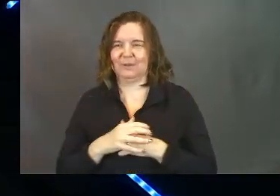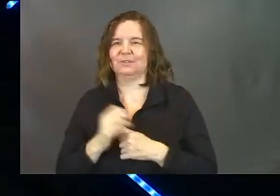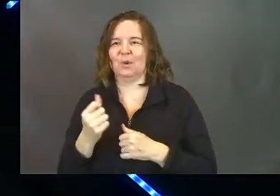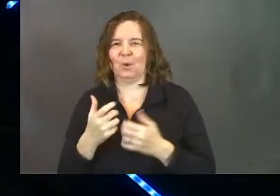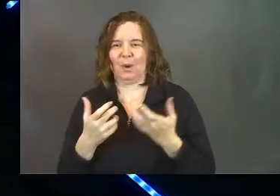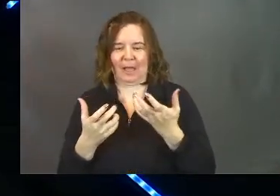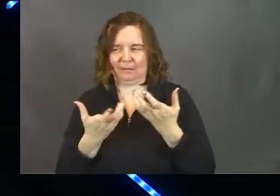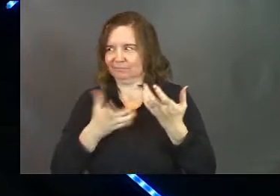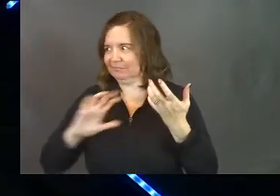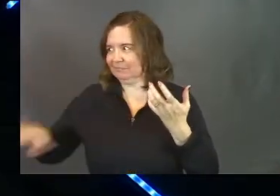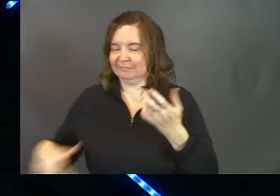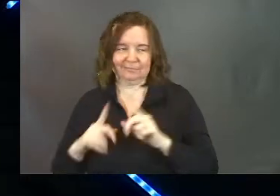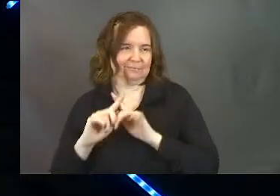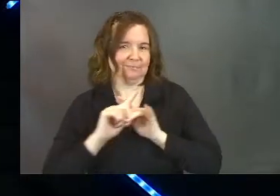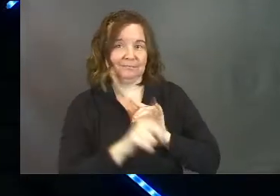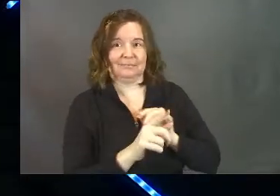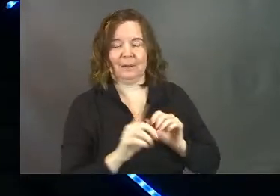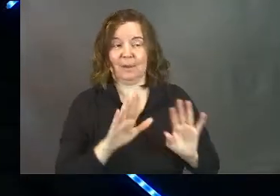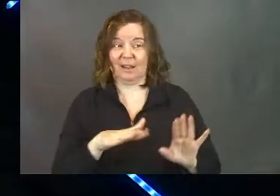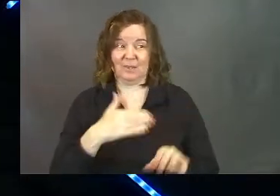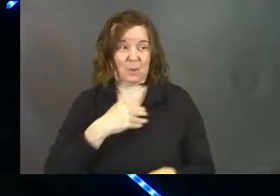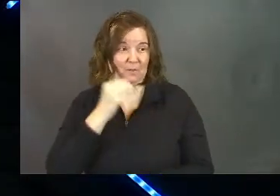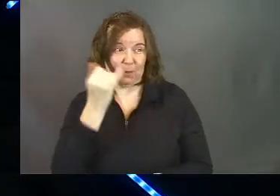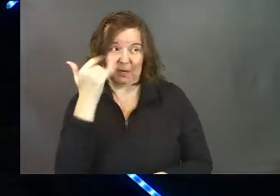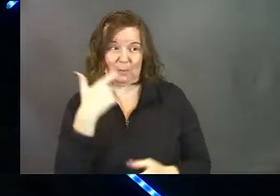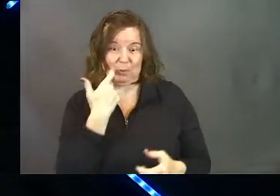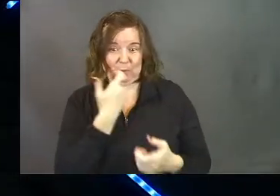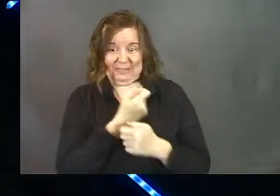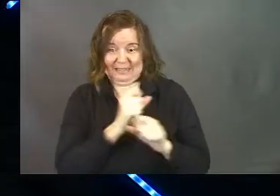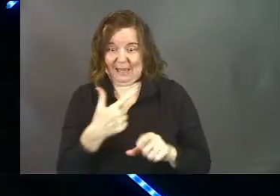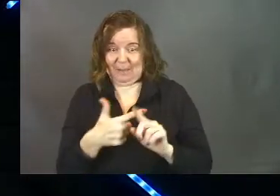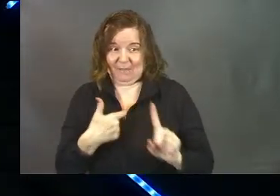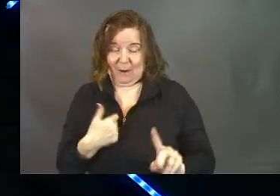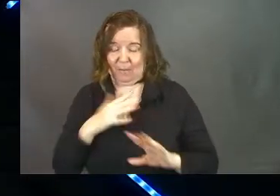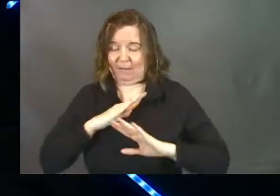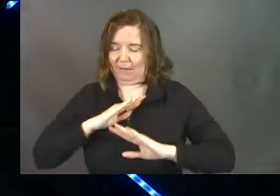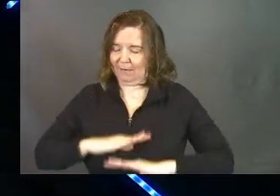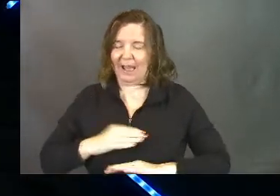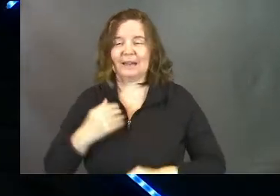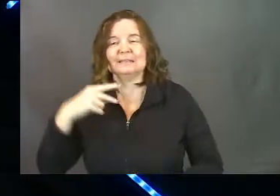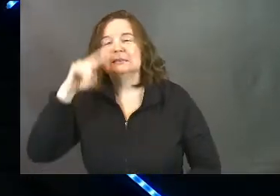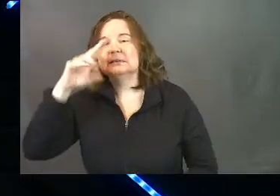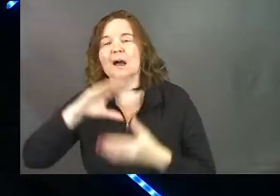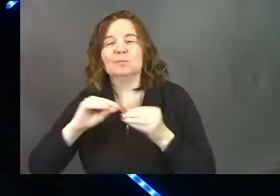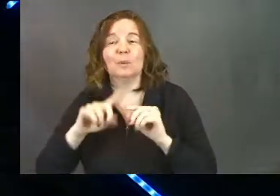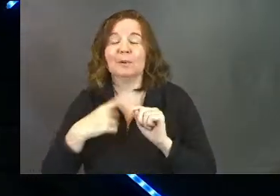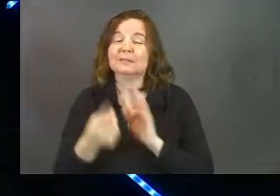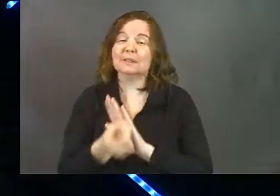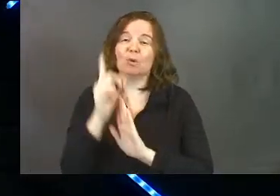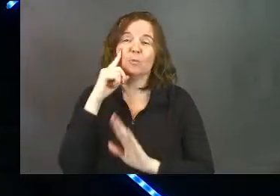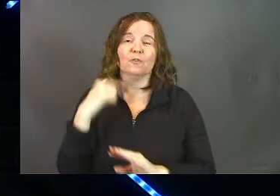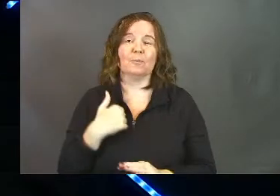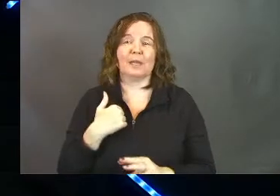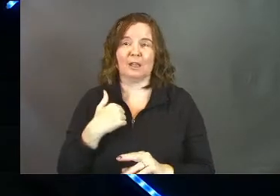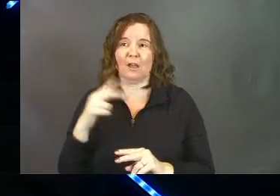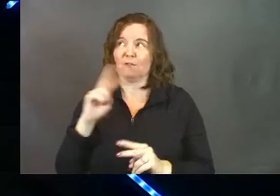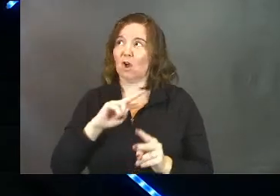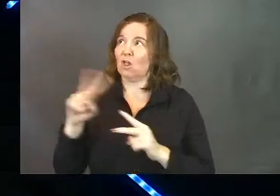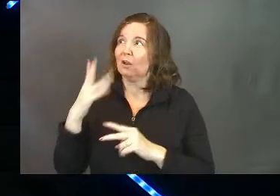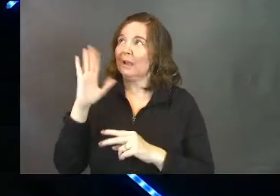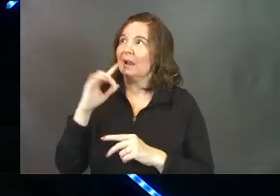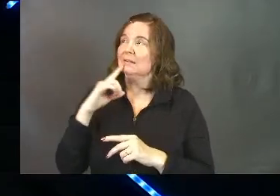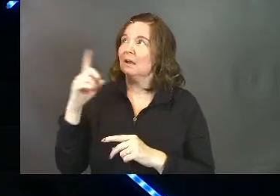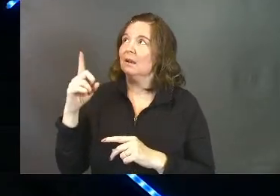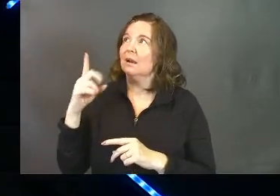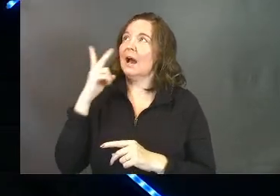So I get to his house. I'm like, dude, you have no idea what you just saved me from, you know? And it's this dumb story, but it's this moment for me of looking at God going,